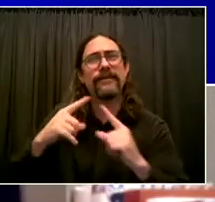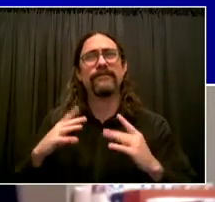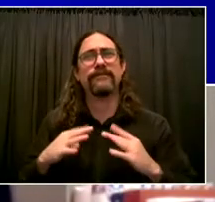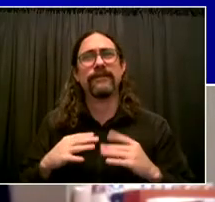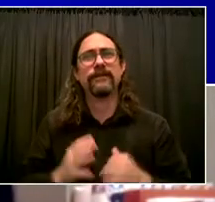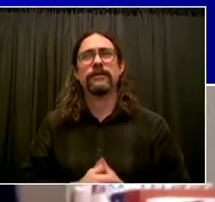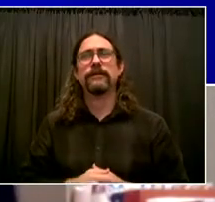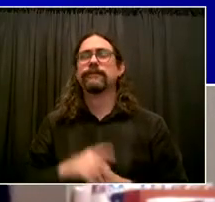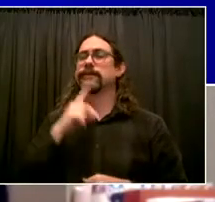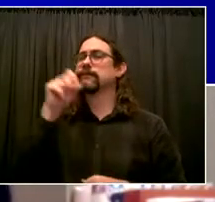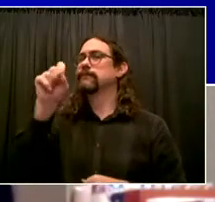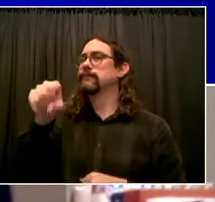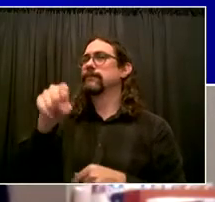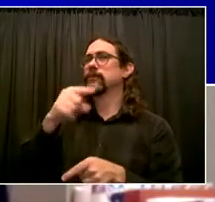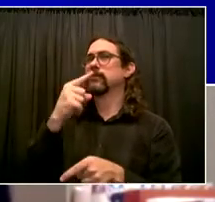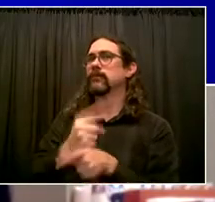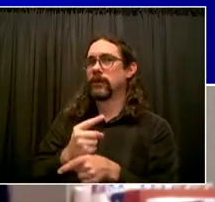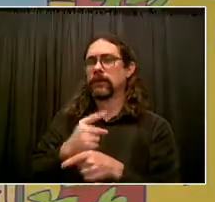COVID. Very much appreciated.